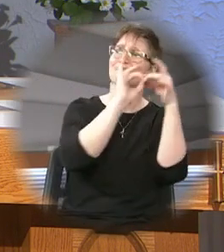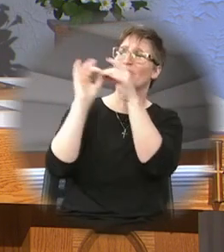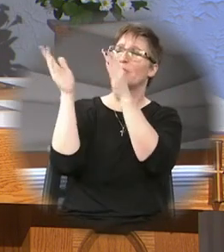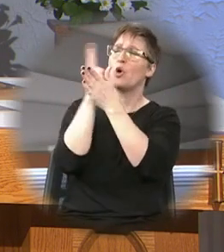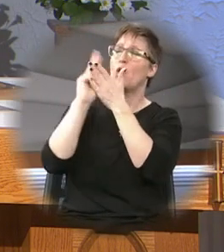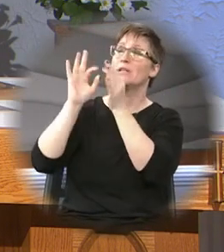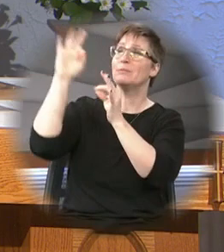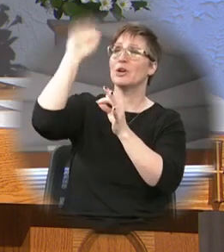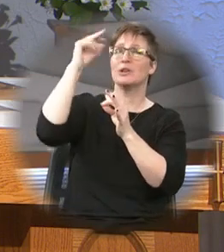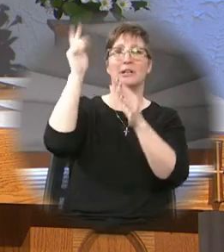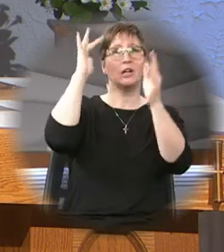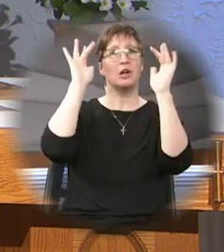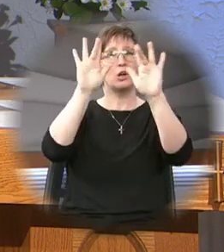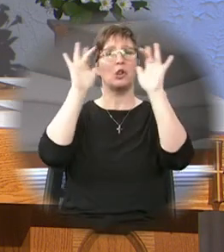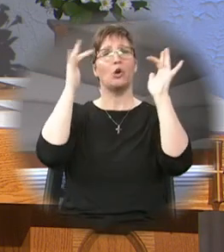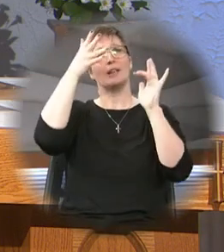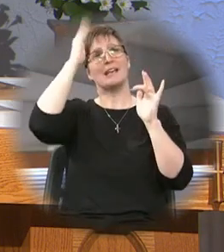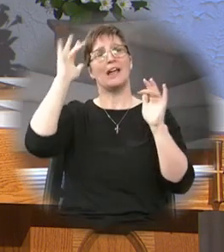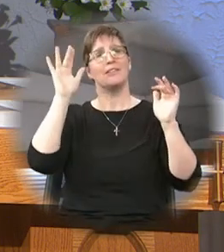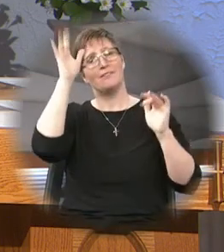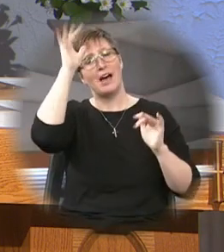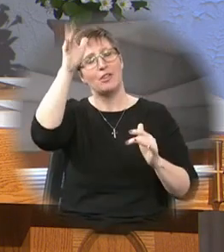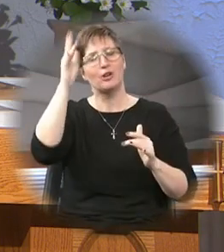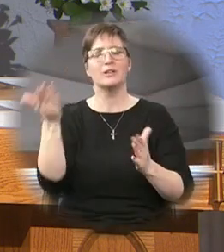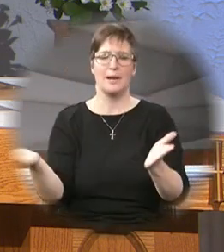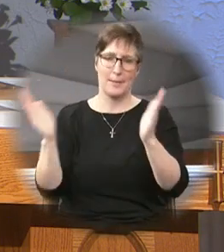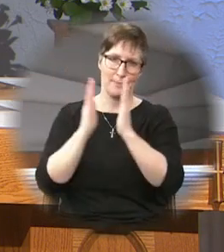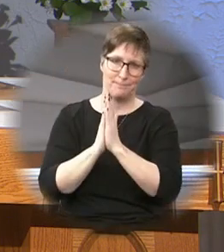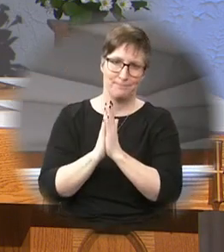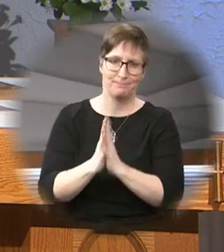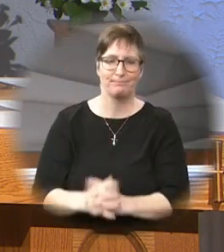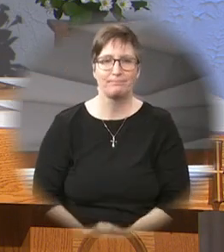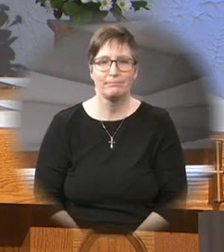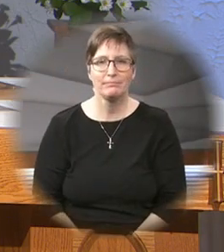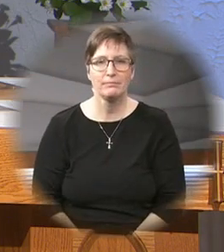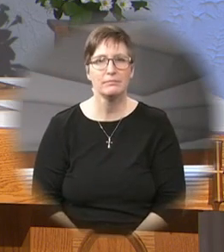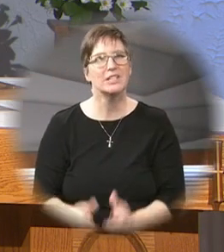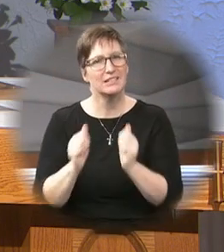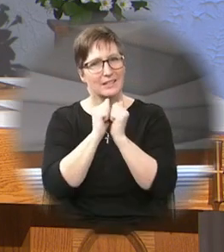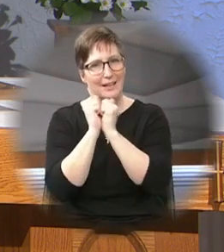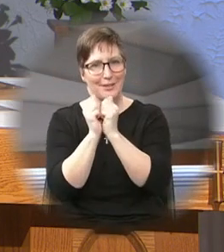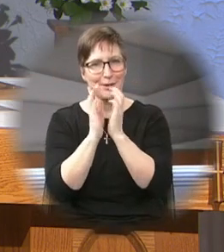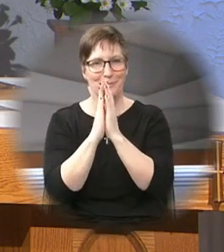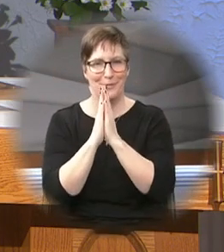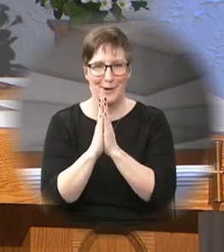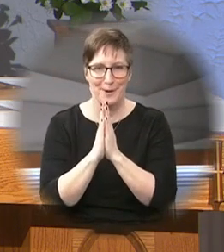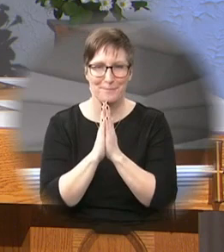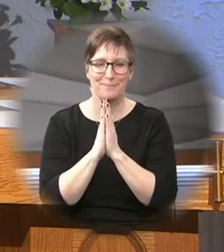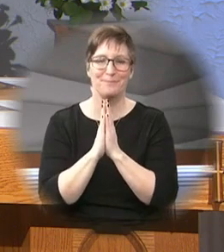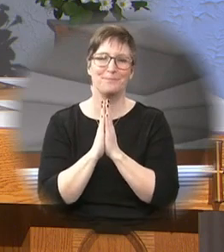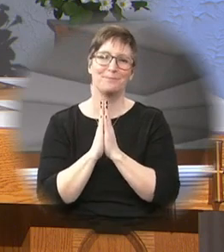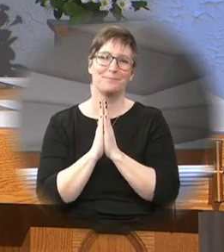the Holy Spirit, in the glory of God the Father. Amen. Let us pray.